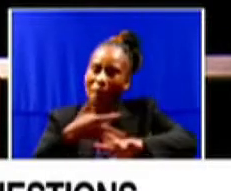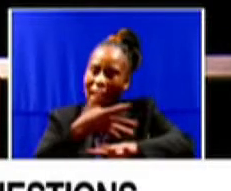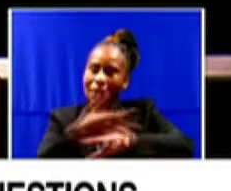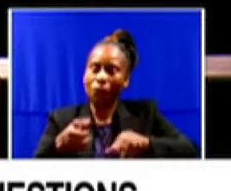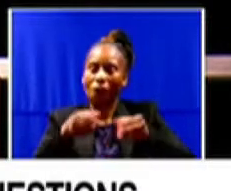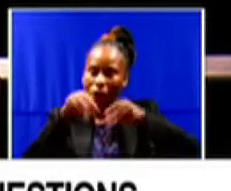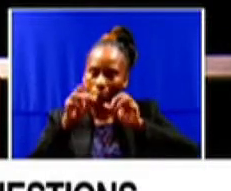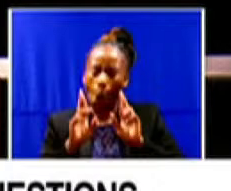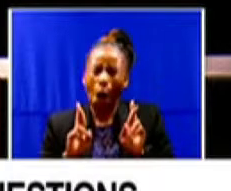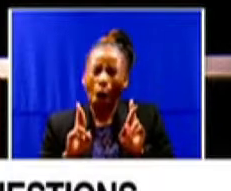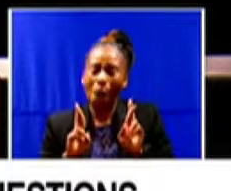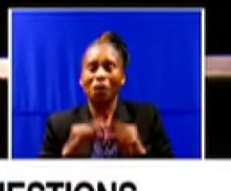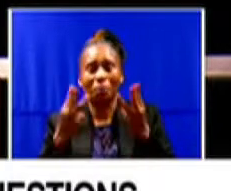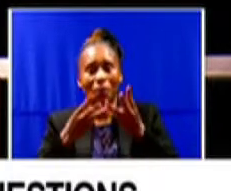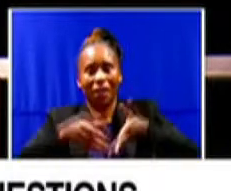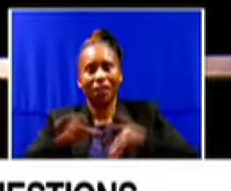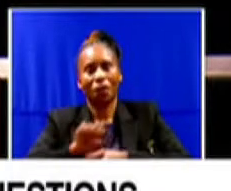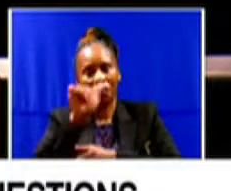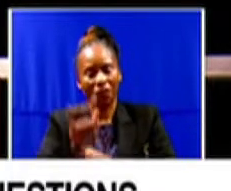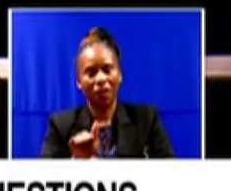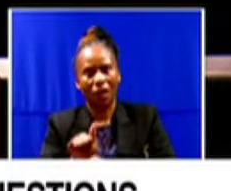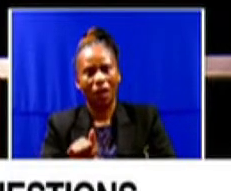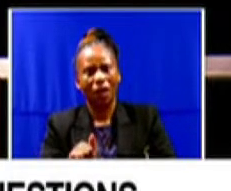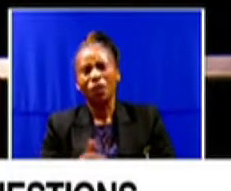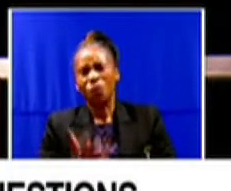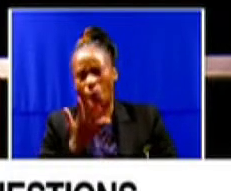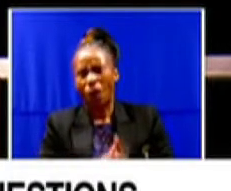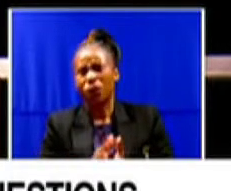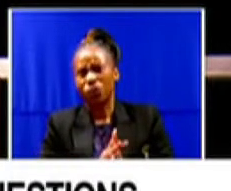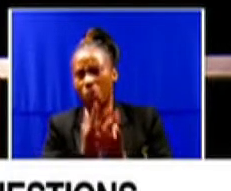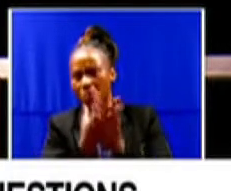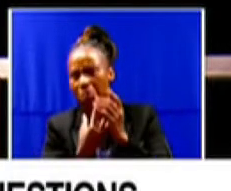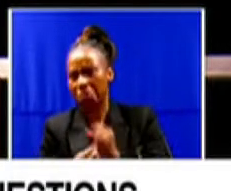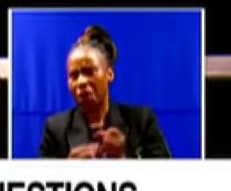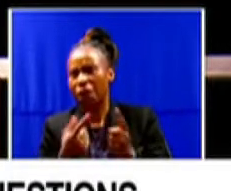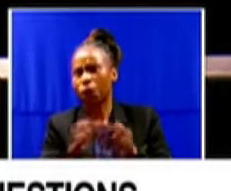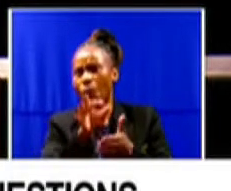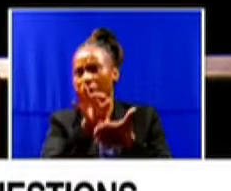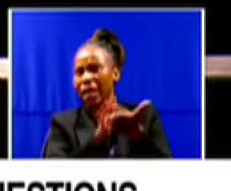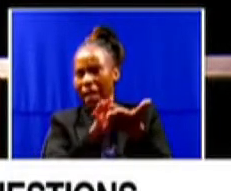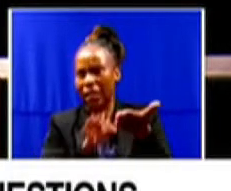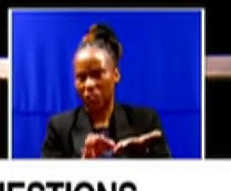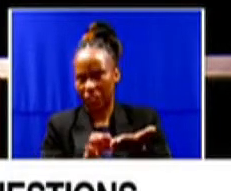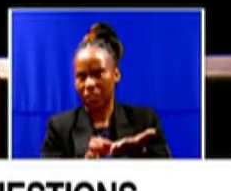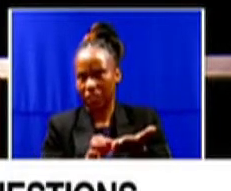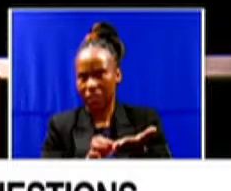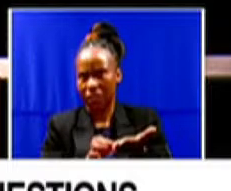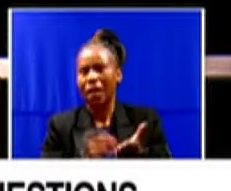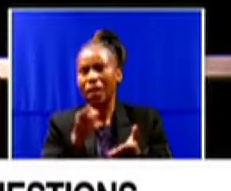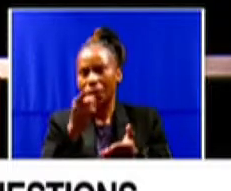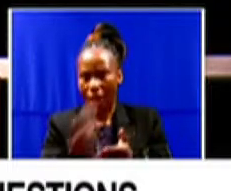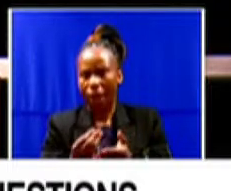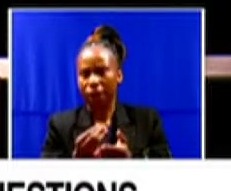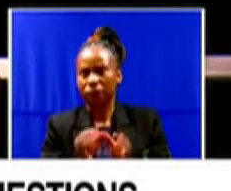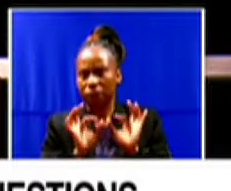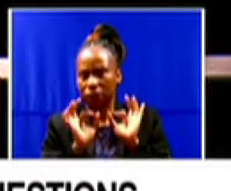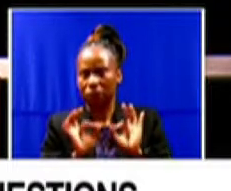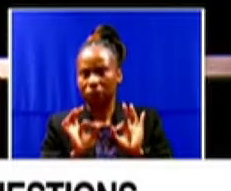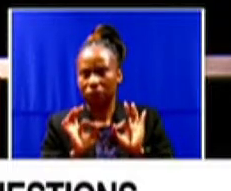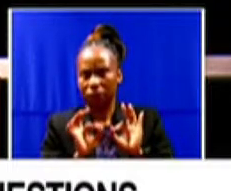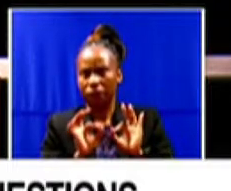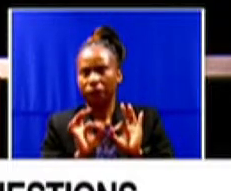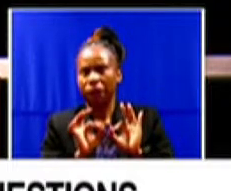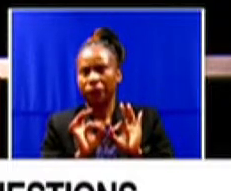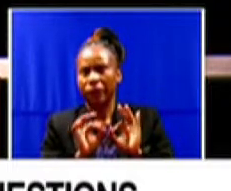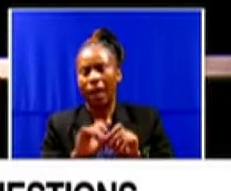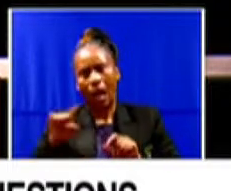country. Will you consider withdrawing from the elections, as you all have lost integrity, number one, not only the ANC,